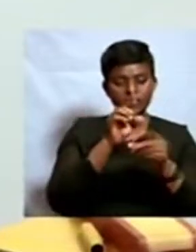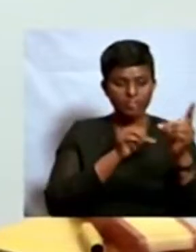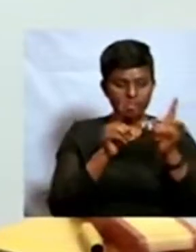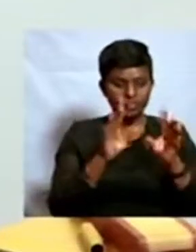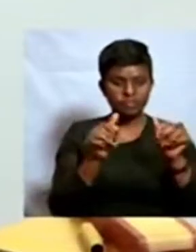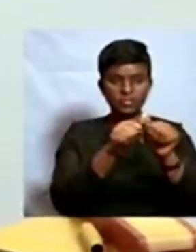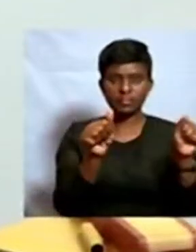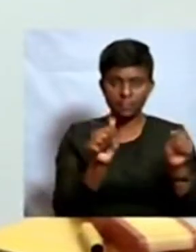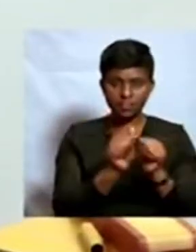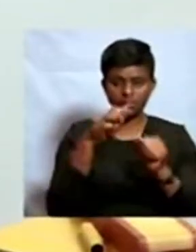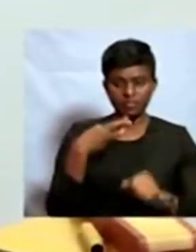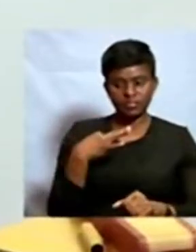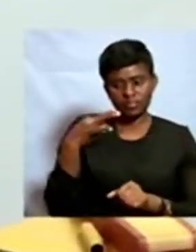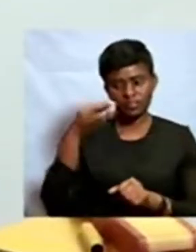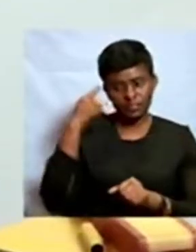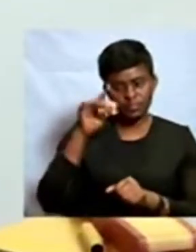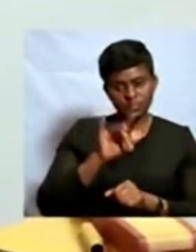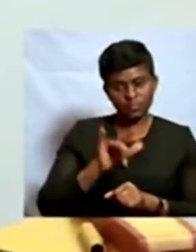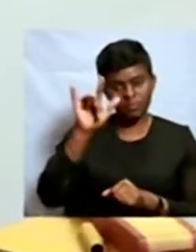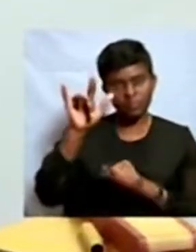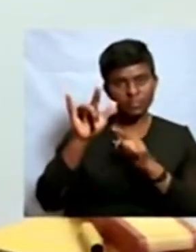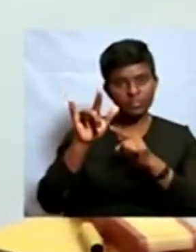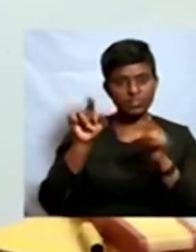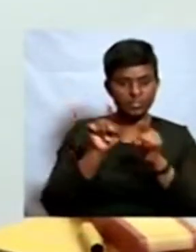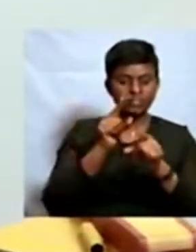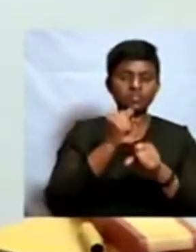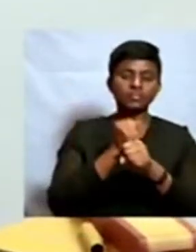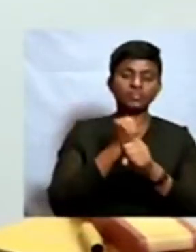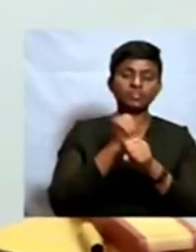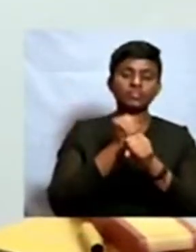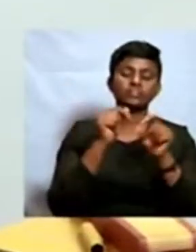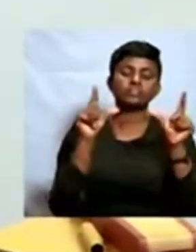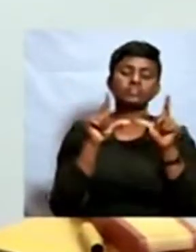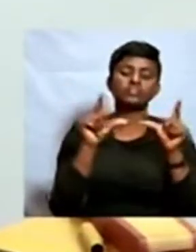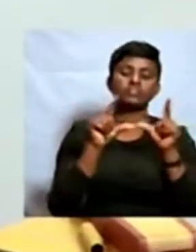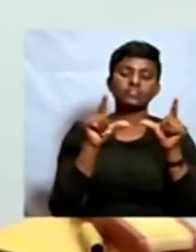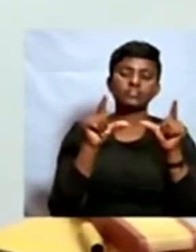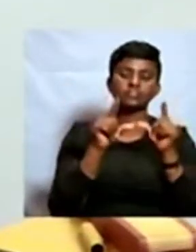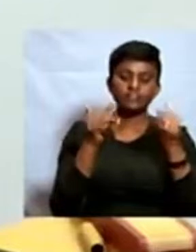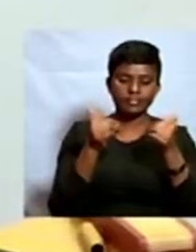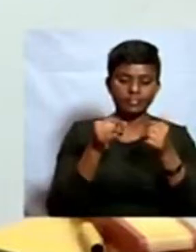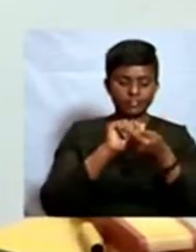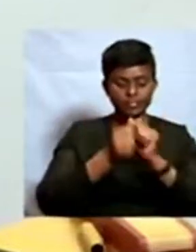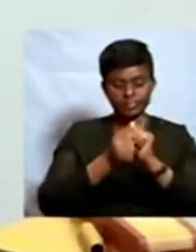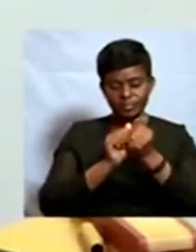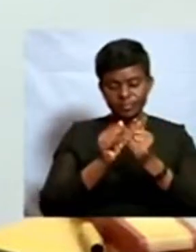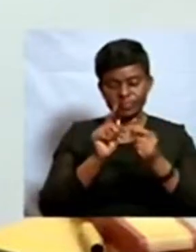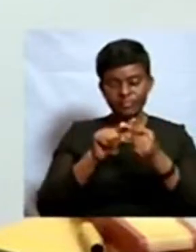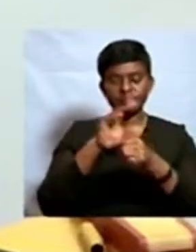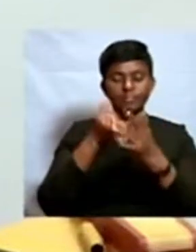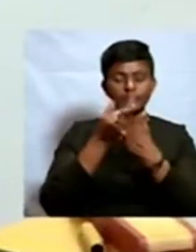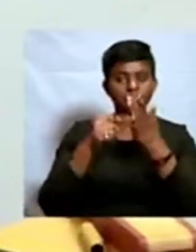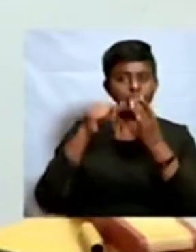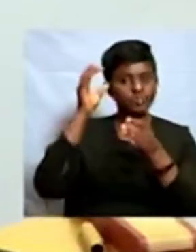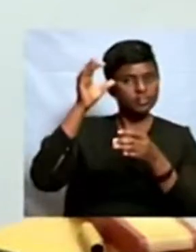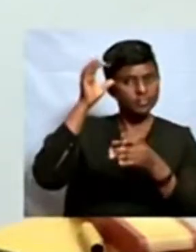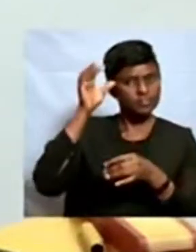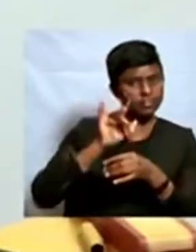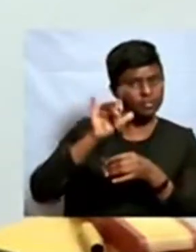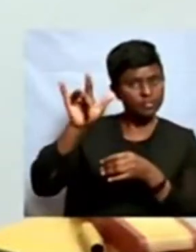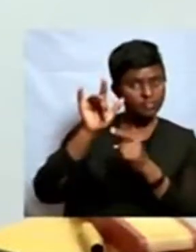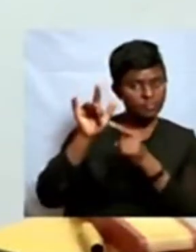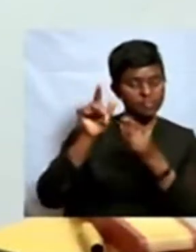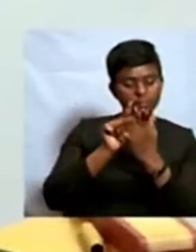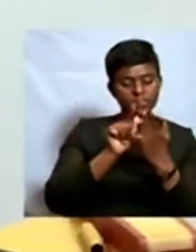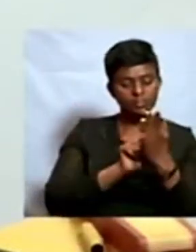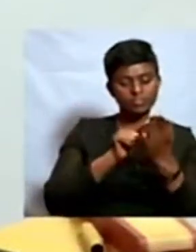an application for an aerodrome operating license. Now, amendment to the Civil Aviation Act